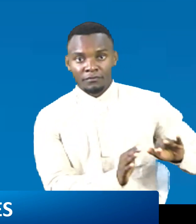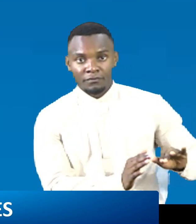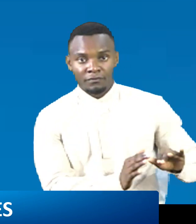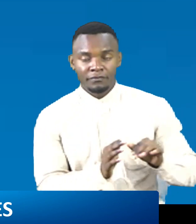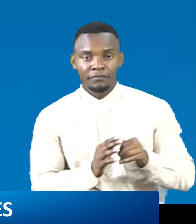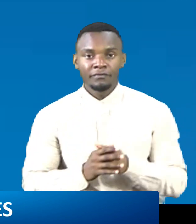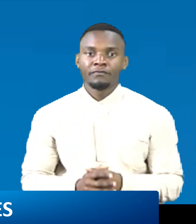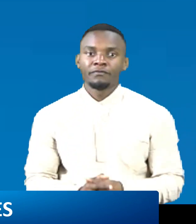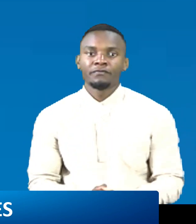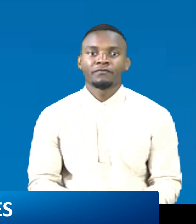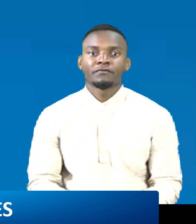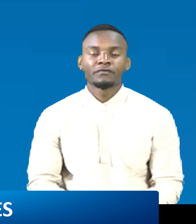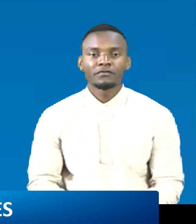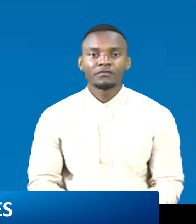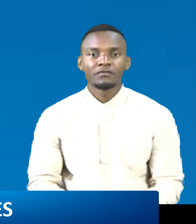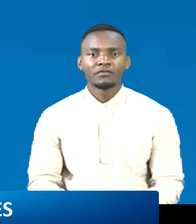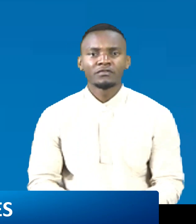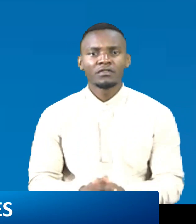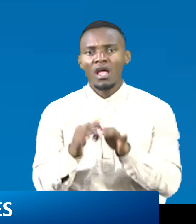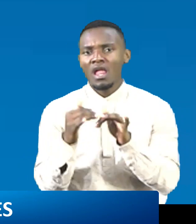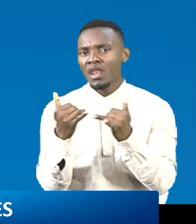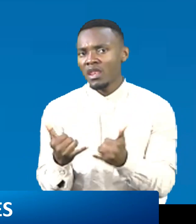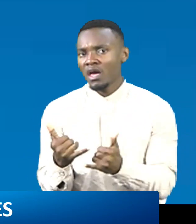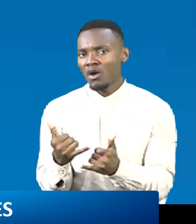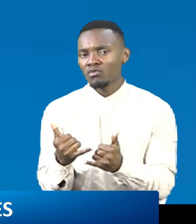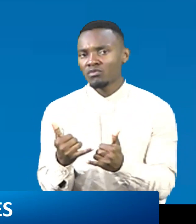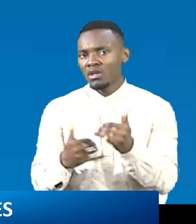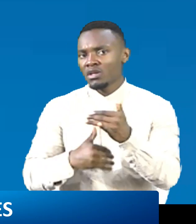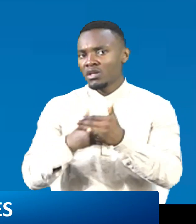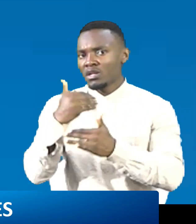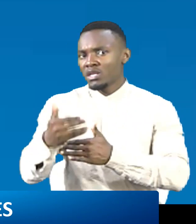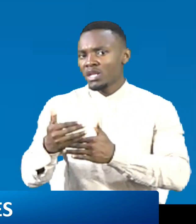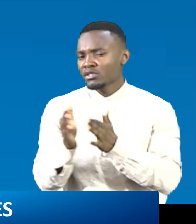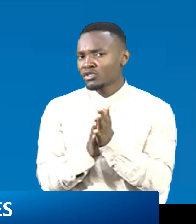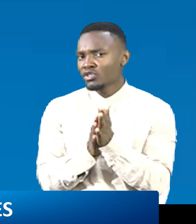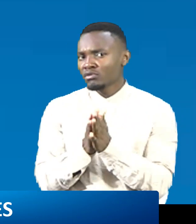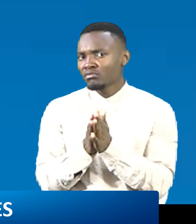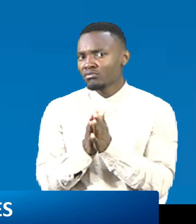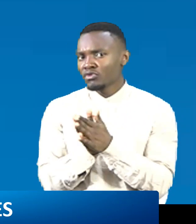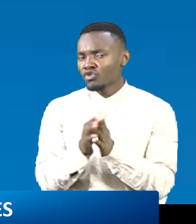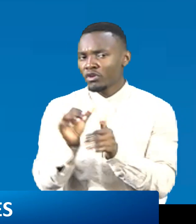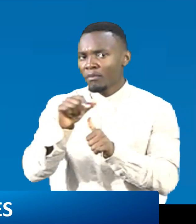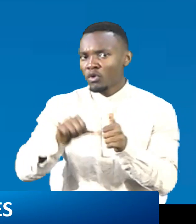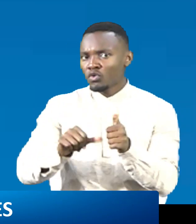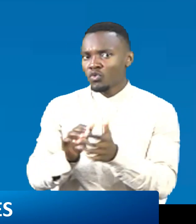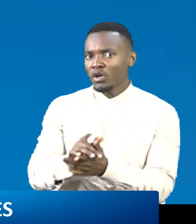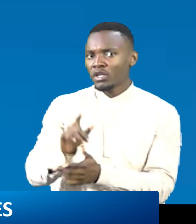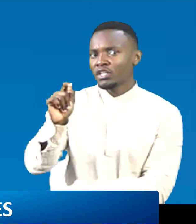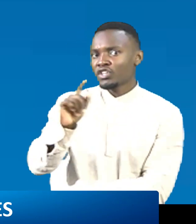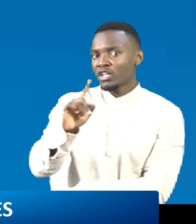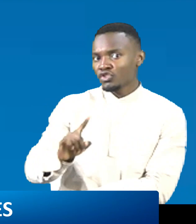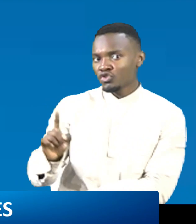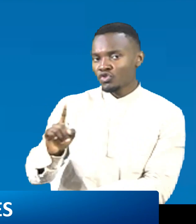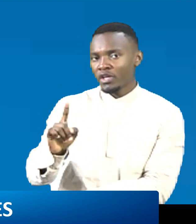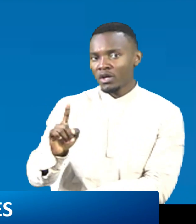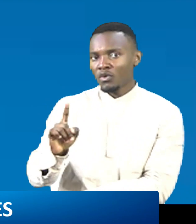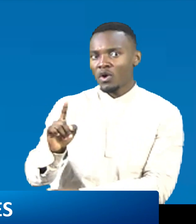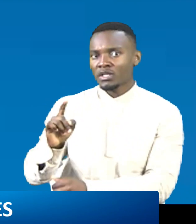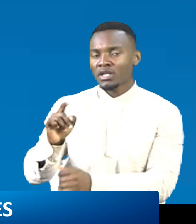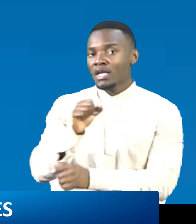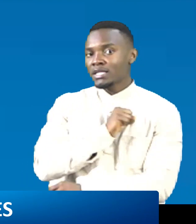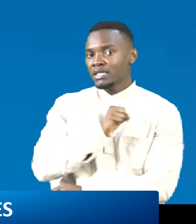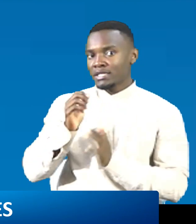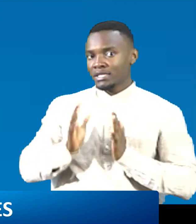That story. Now to this story of Trans Nzoia Senator Alan Jasang linked to gold